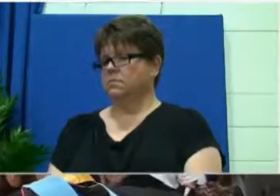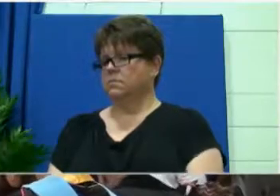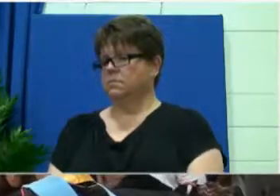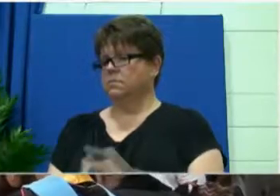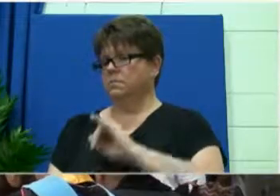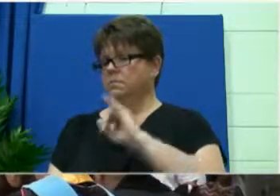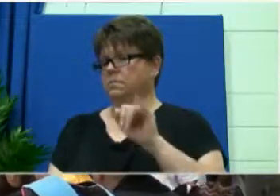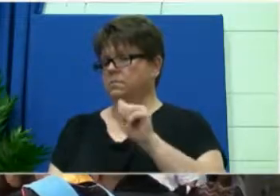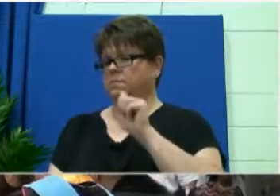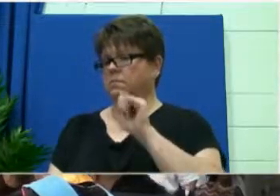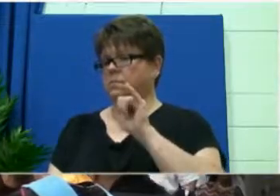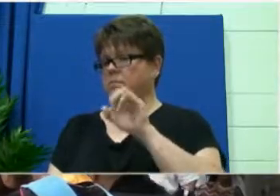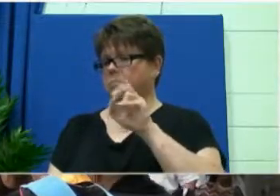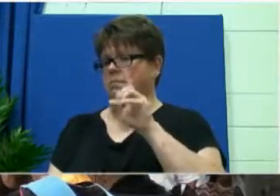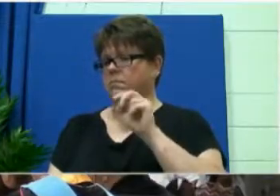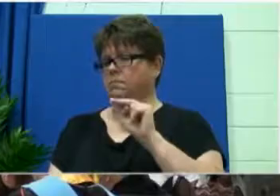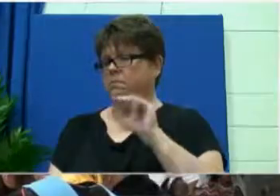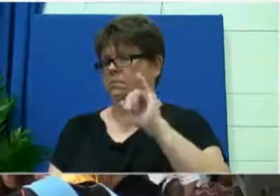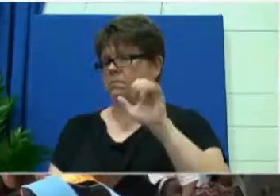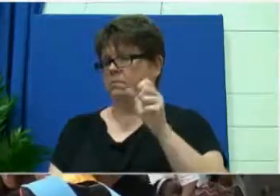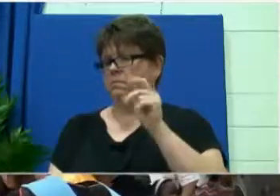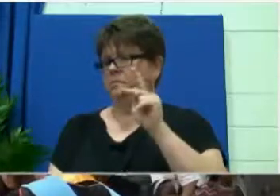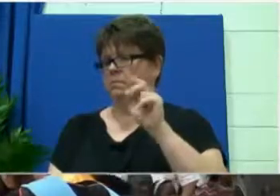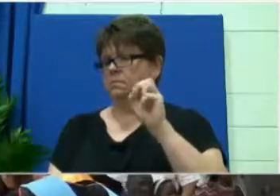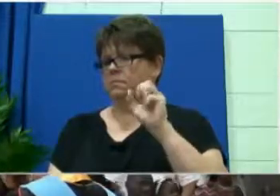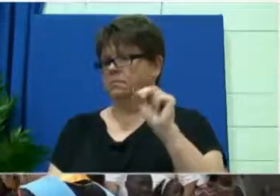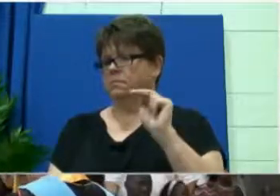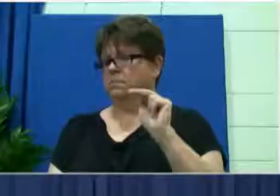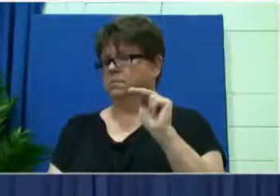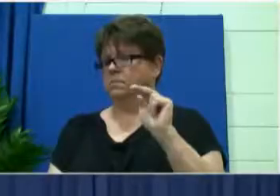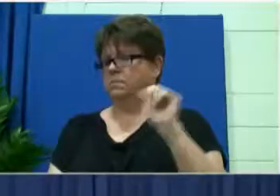Jaden E. Jackson, Associate in Science.